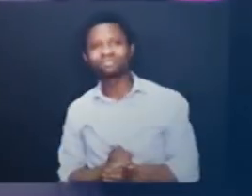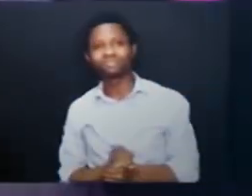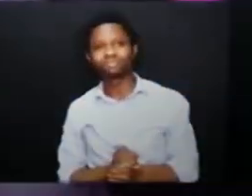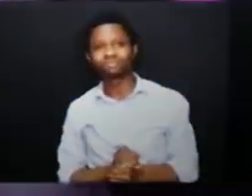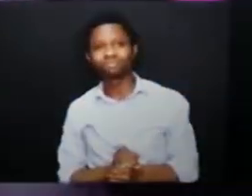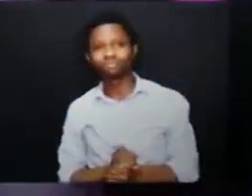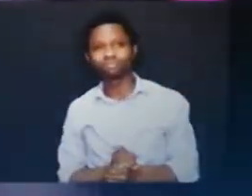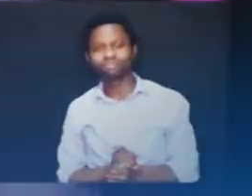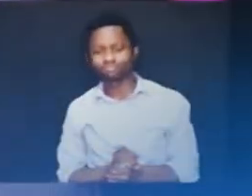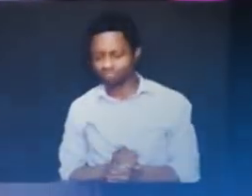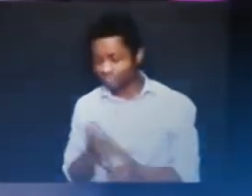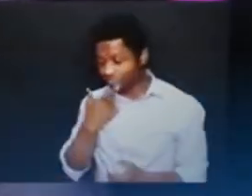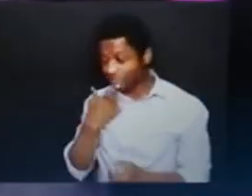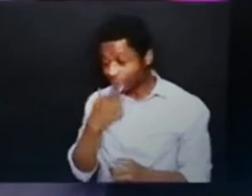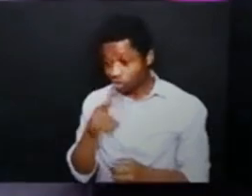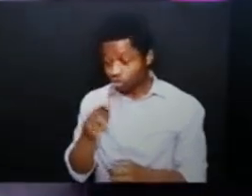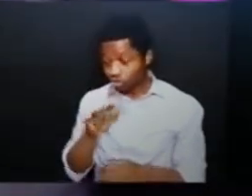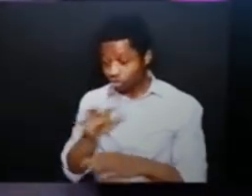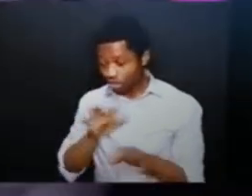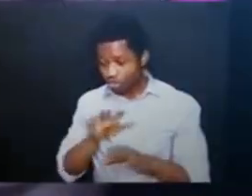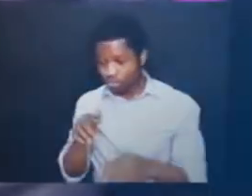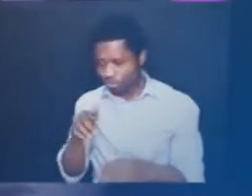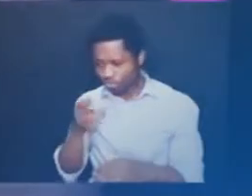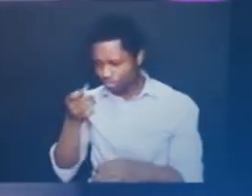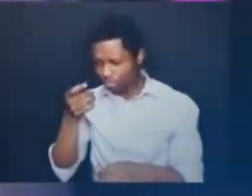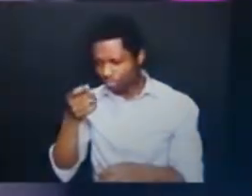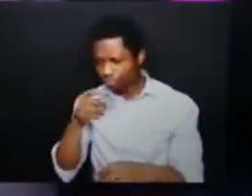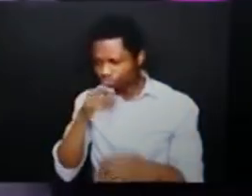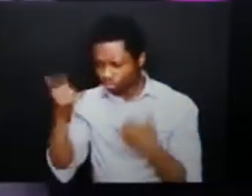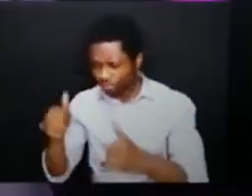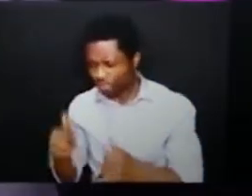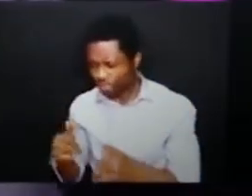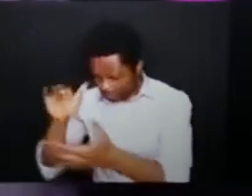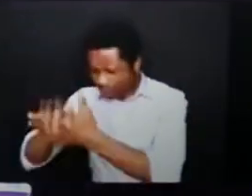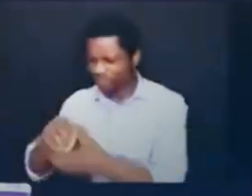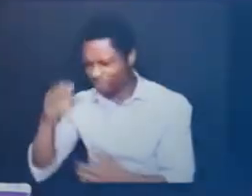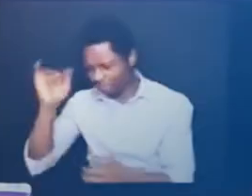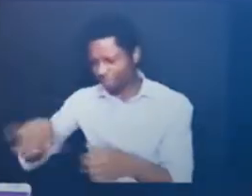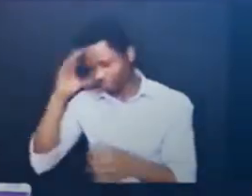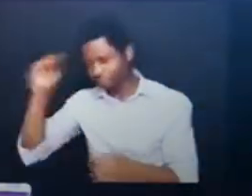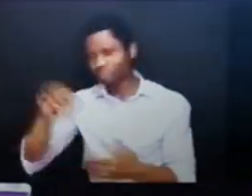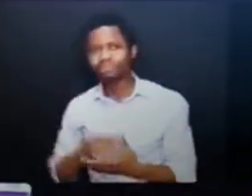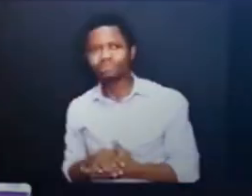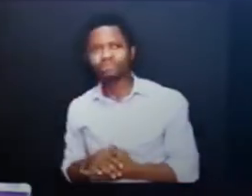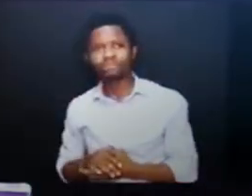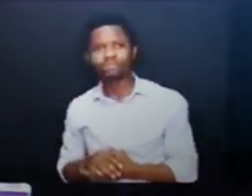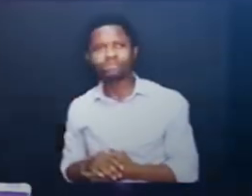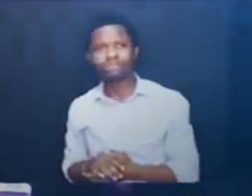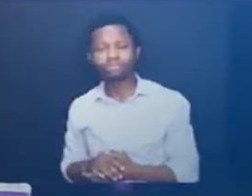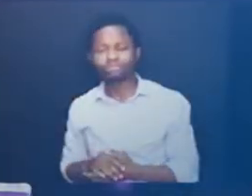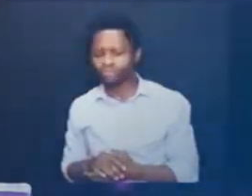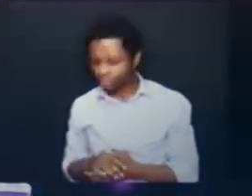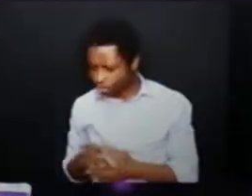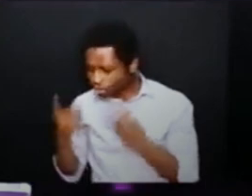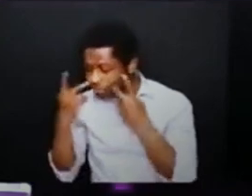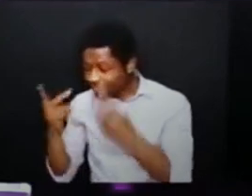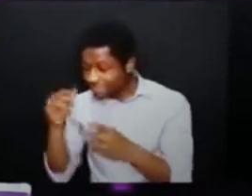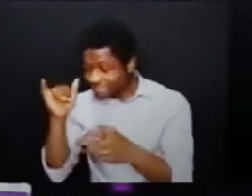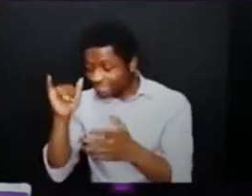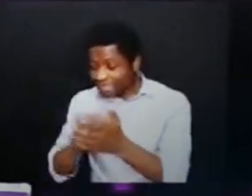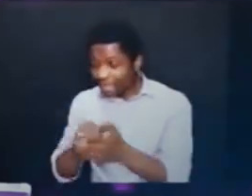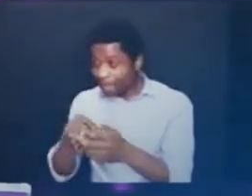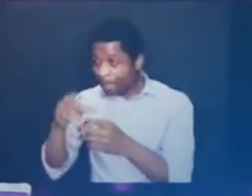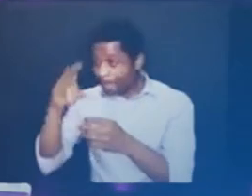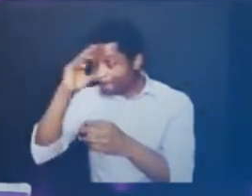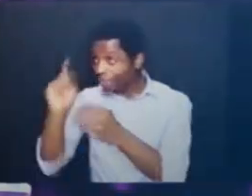not joking. I said, marry that guy. You saw this image in the midst of your prayer, didn't you?